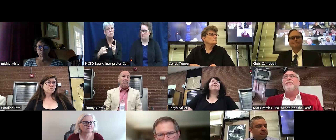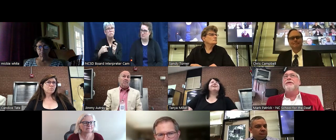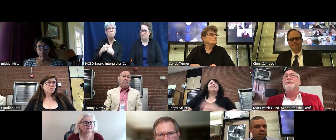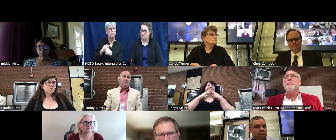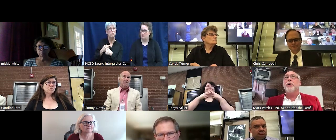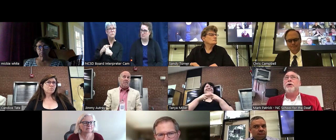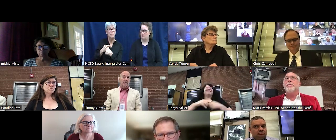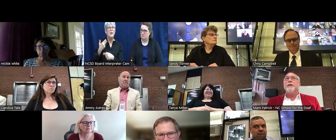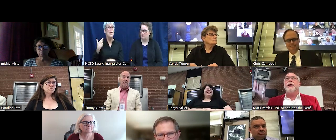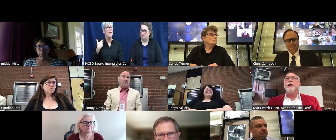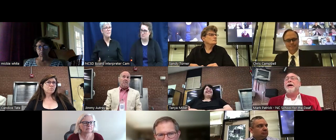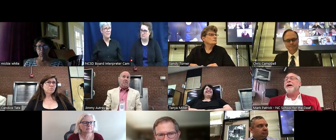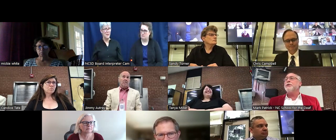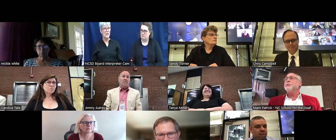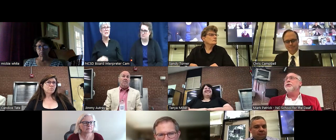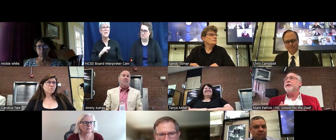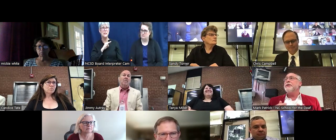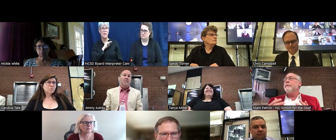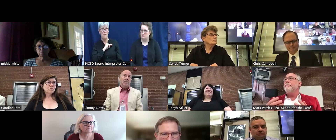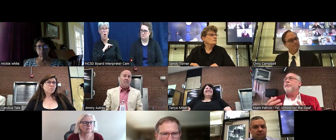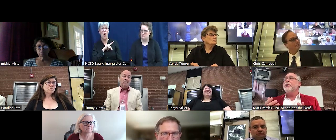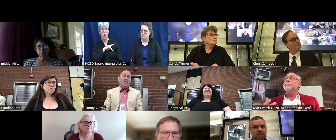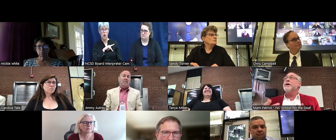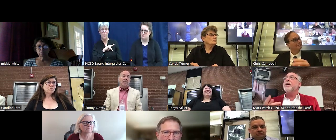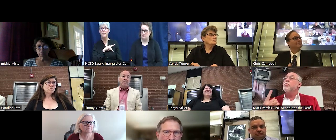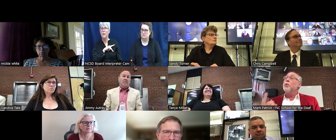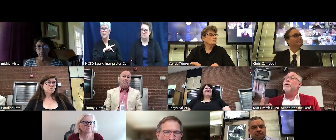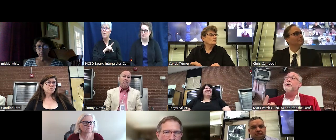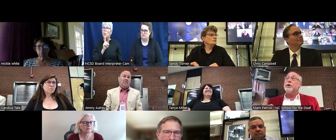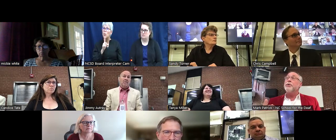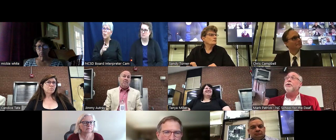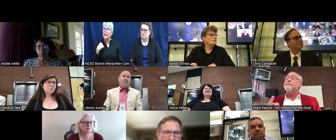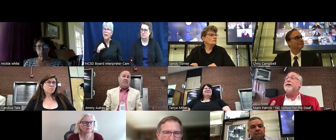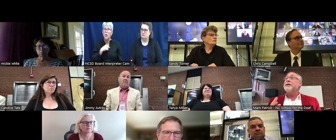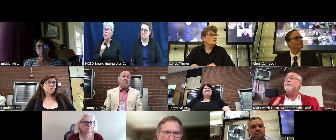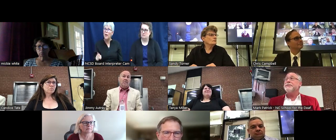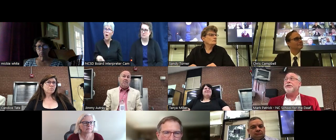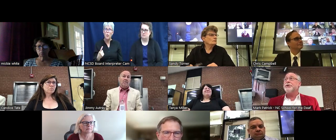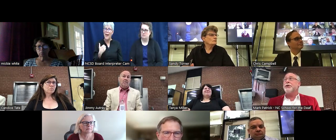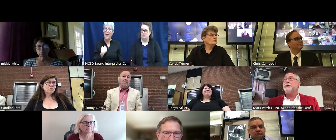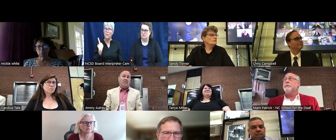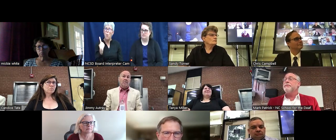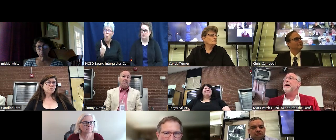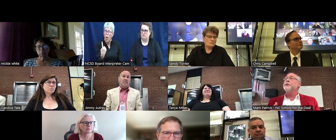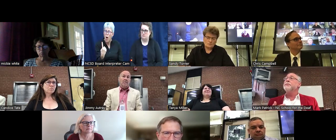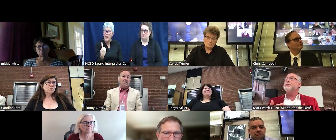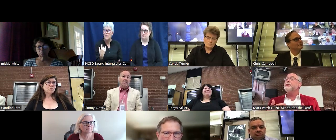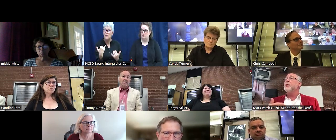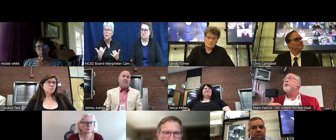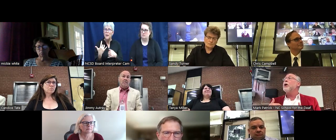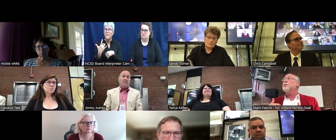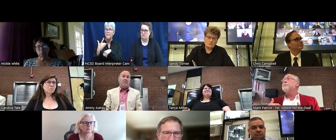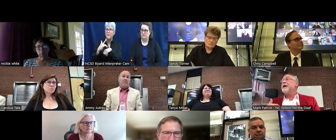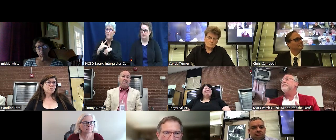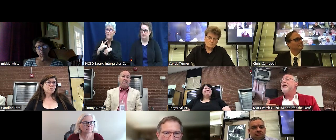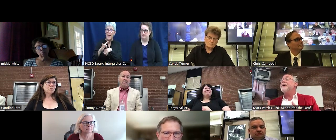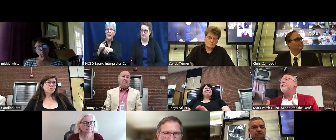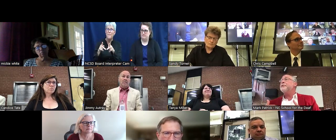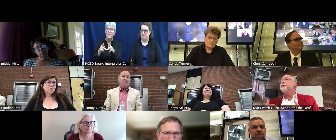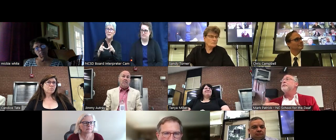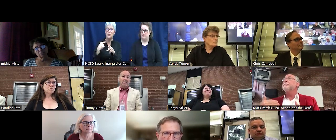it? And this is Mark. And actually, we only have one current vacant position that we hope to